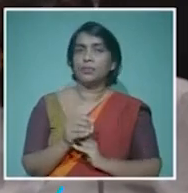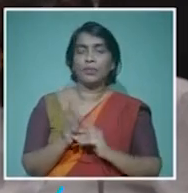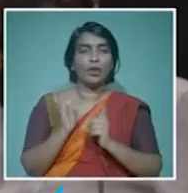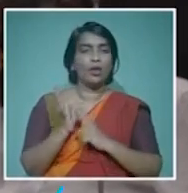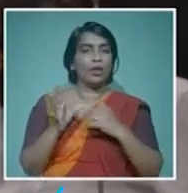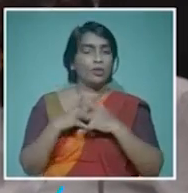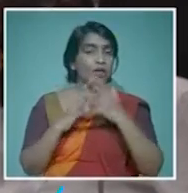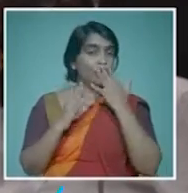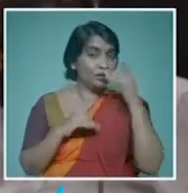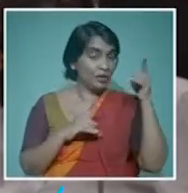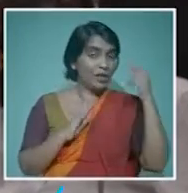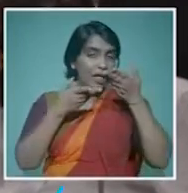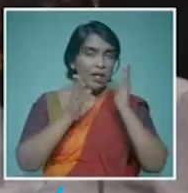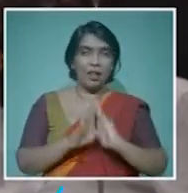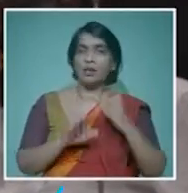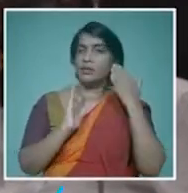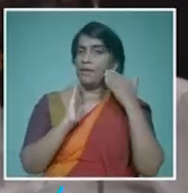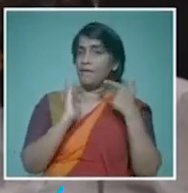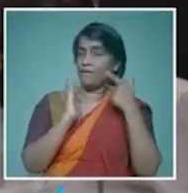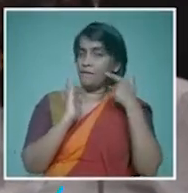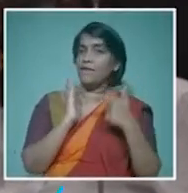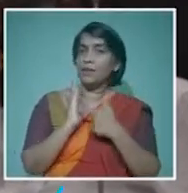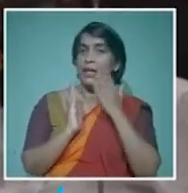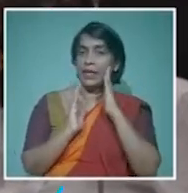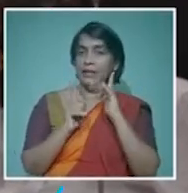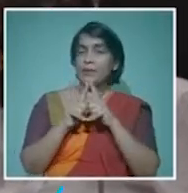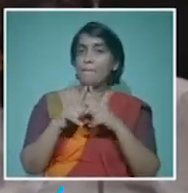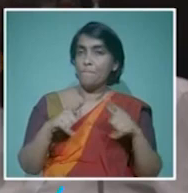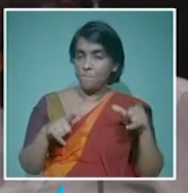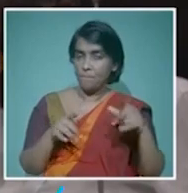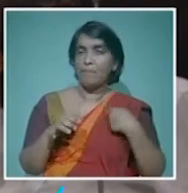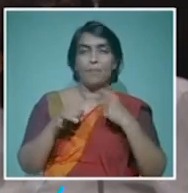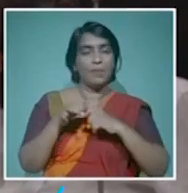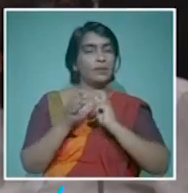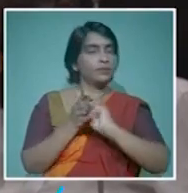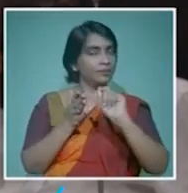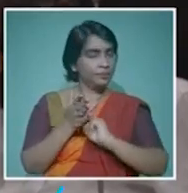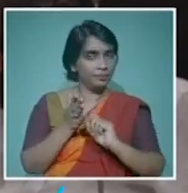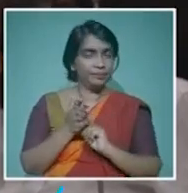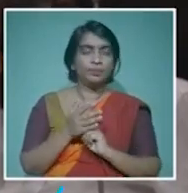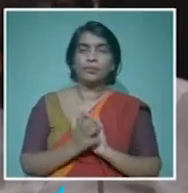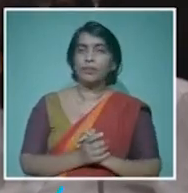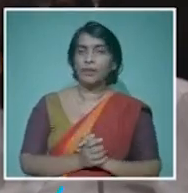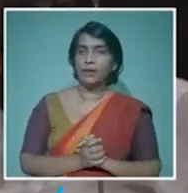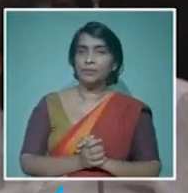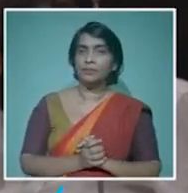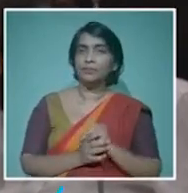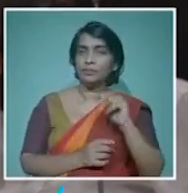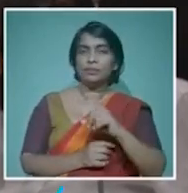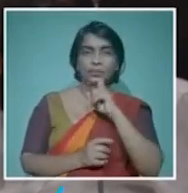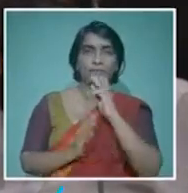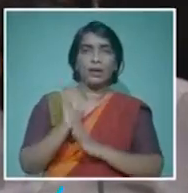Niti Vidyale Avasan Vibhage Sambanding, English Vashaving Prashnapatra Livim Sambanding,